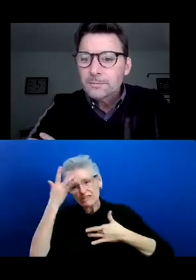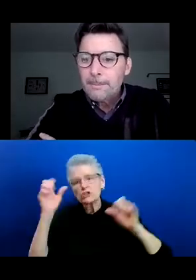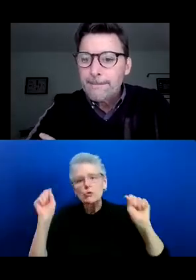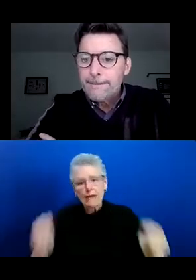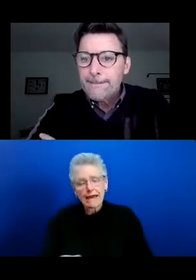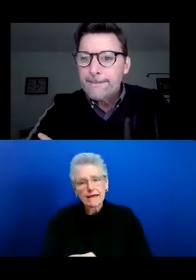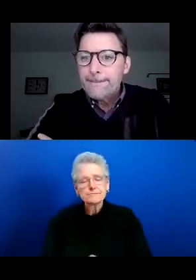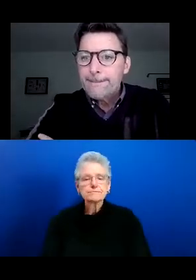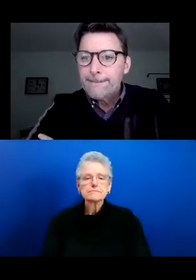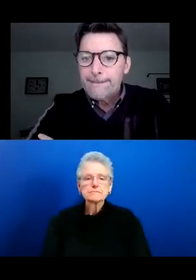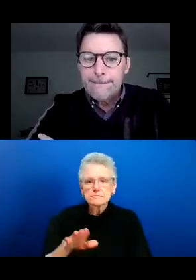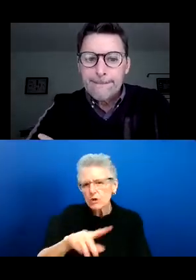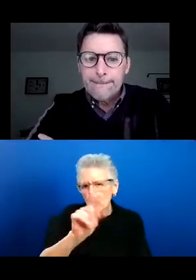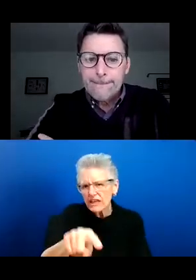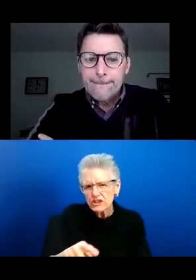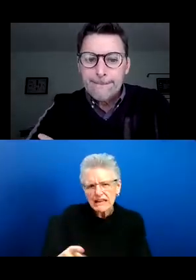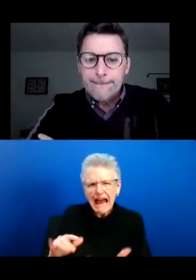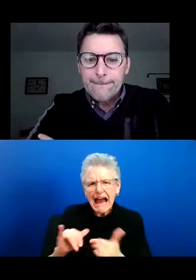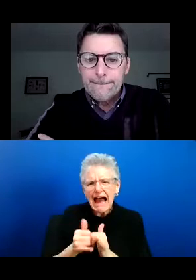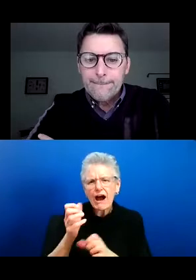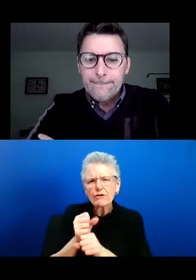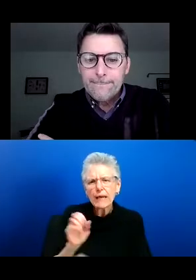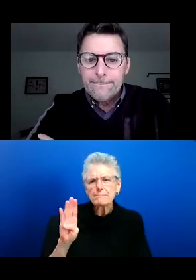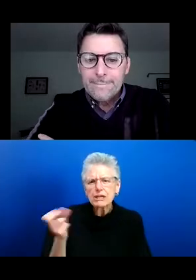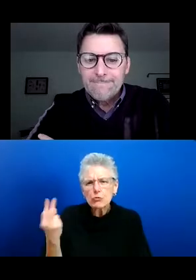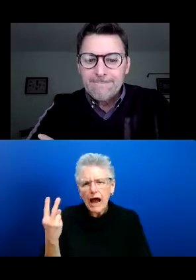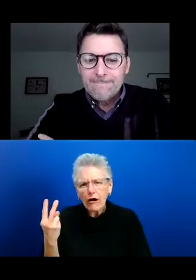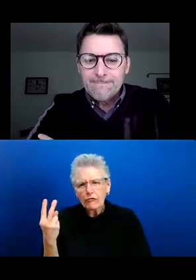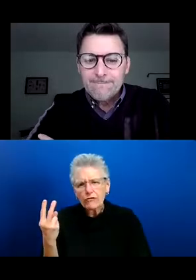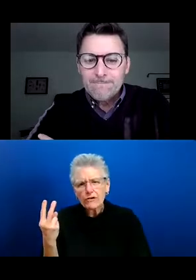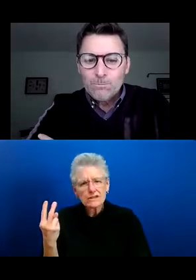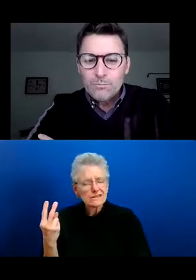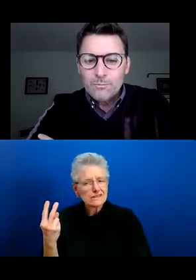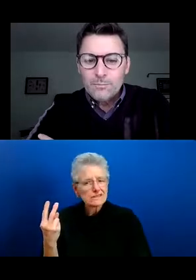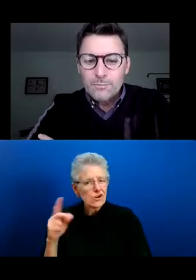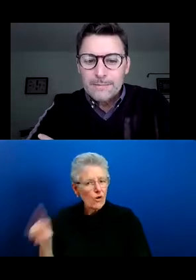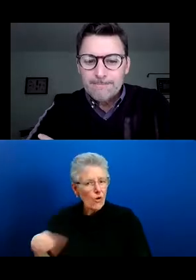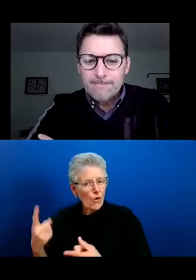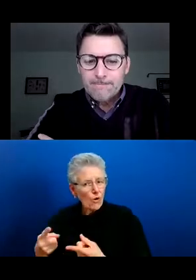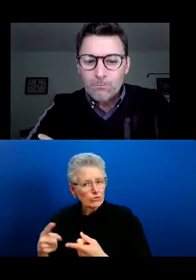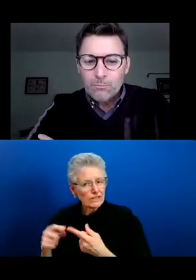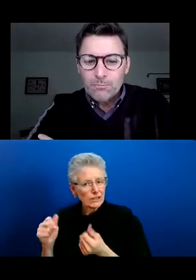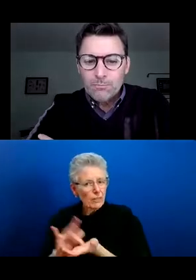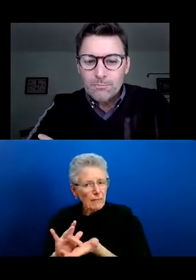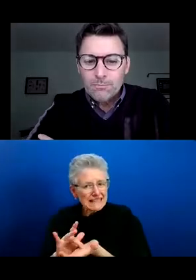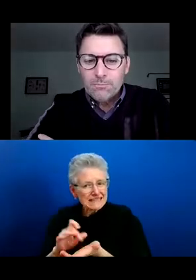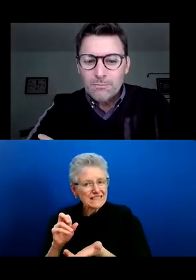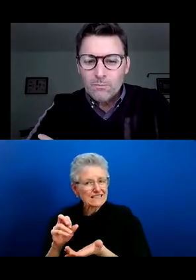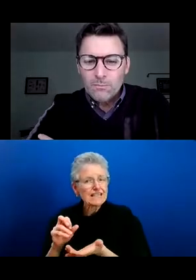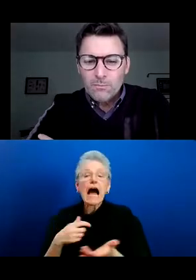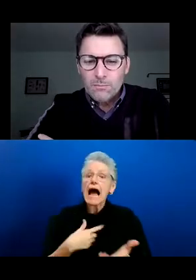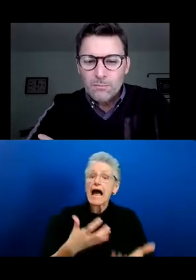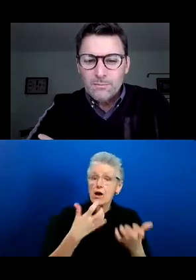Is there no other way to get B12 or any nutrients besides supplements? Interested in a plant-based diet, but would not want to take supplements